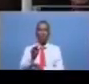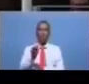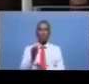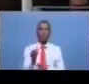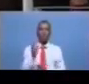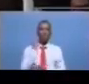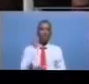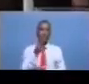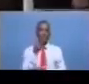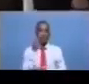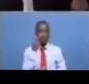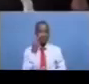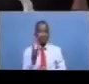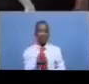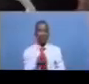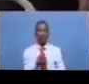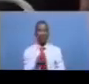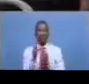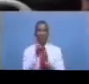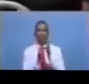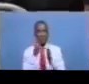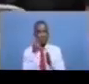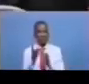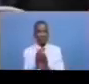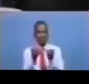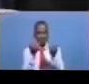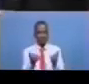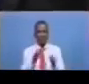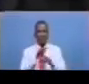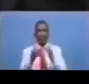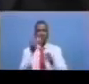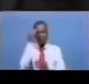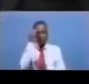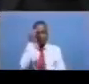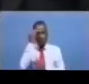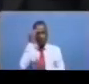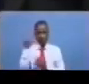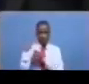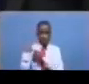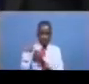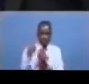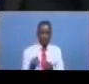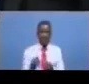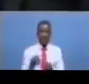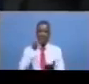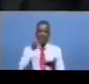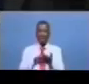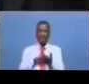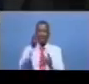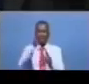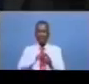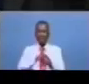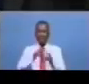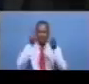will have a bearing on pending orders of the court. And so we all know that since the review application has been heard and